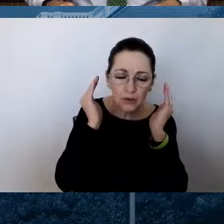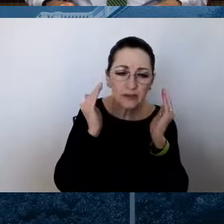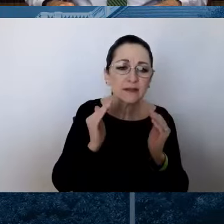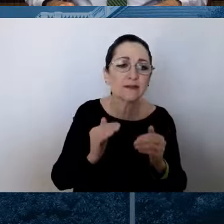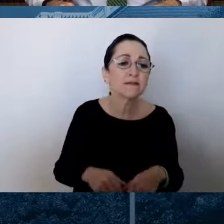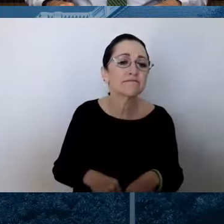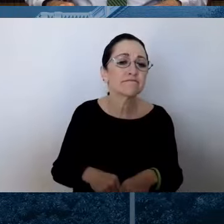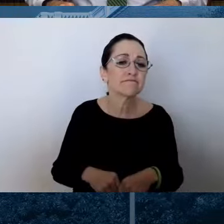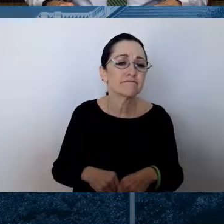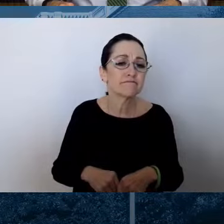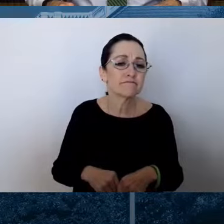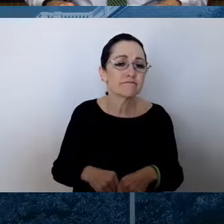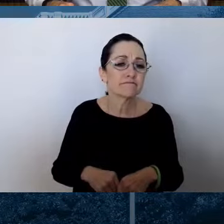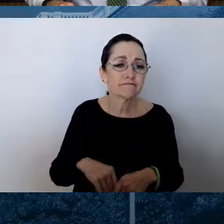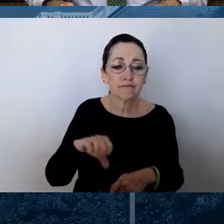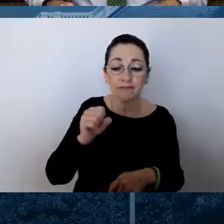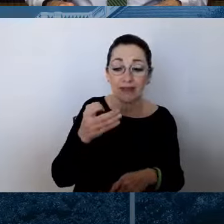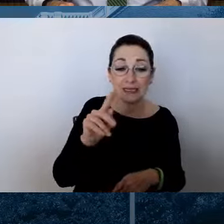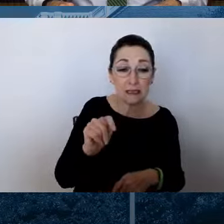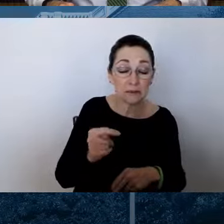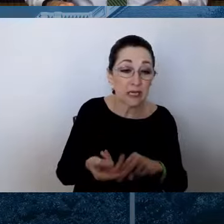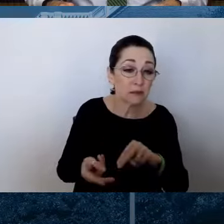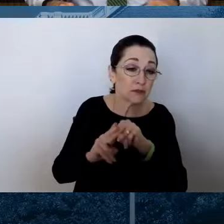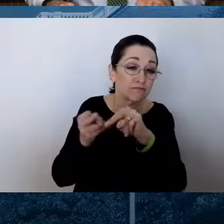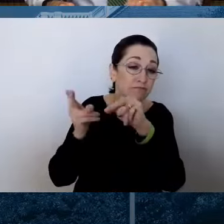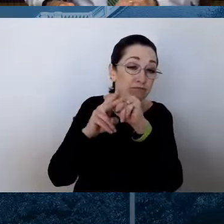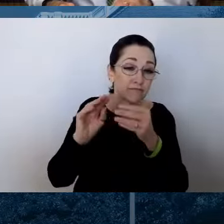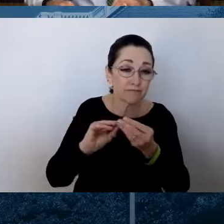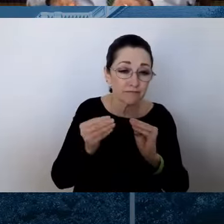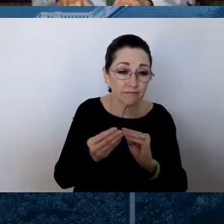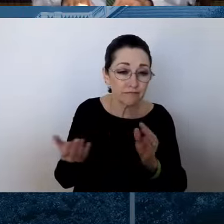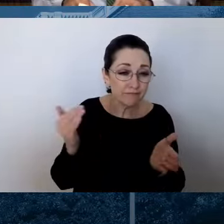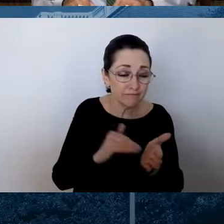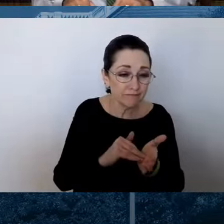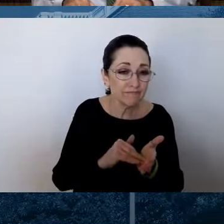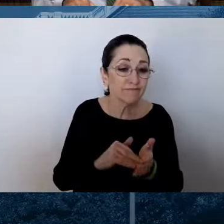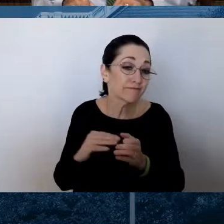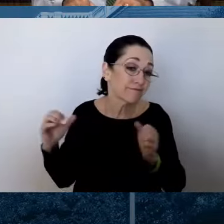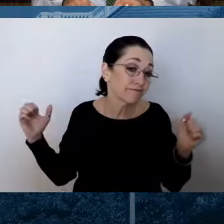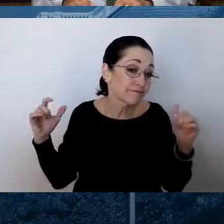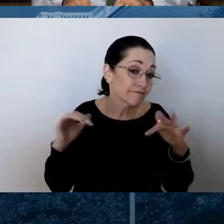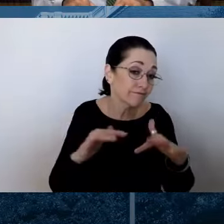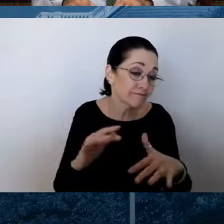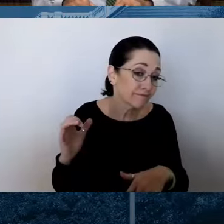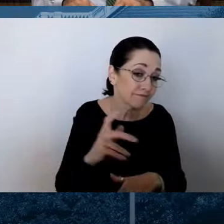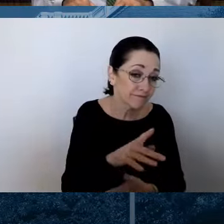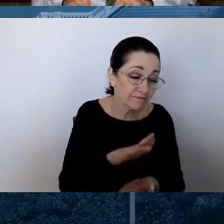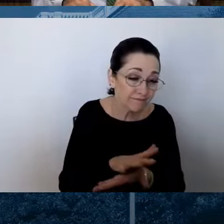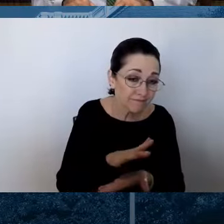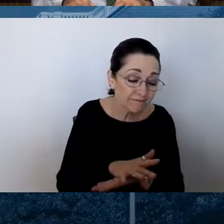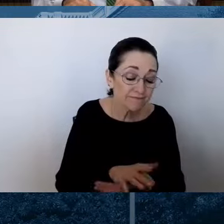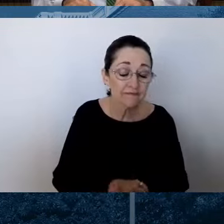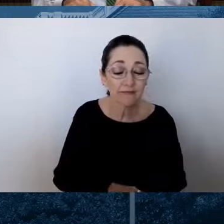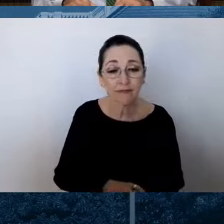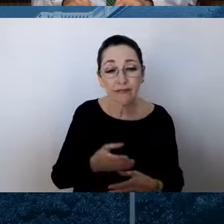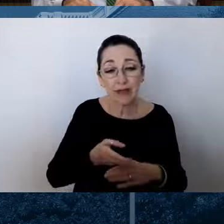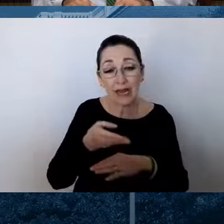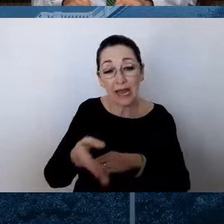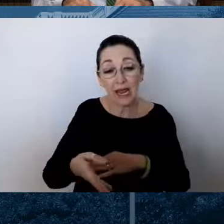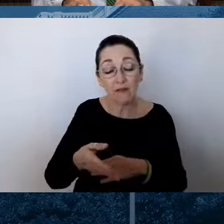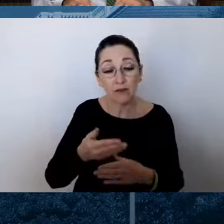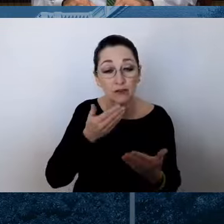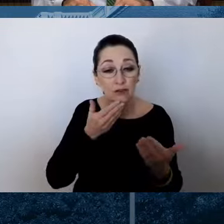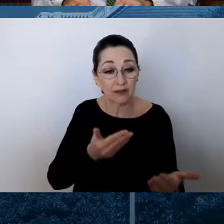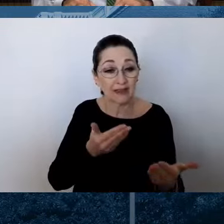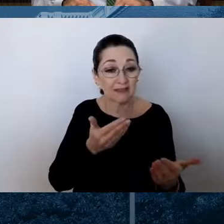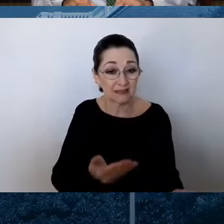again in September there and with a little bit of a downtick. And now after Thanksgiving, as we started to